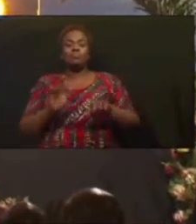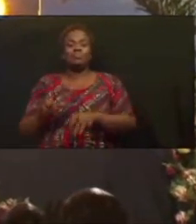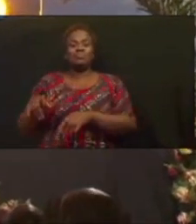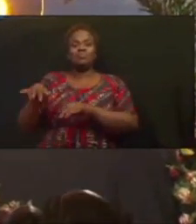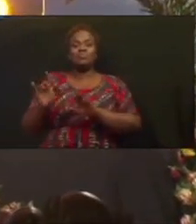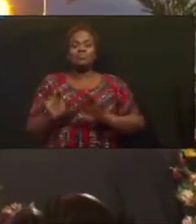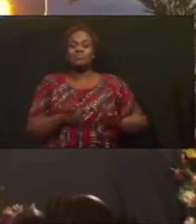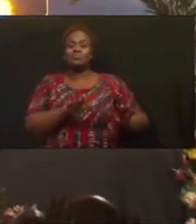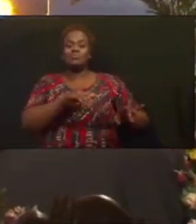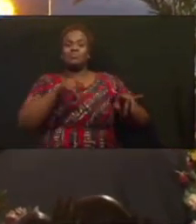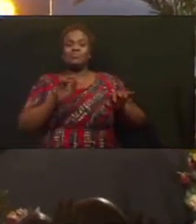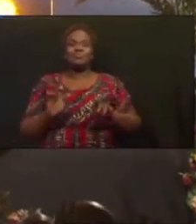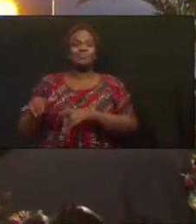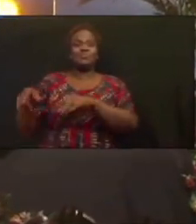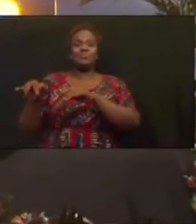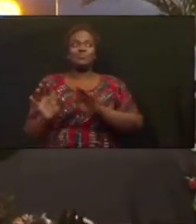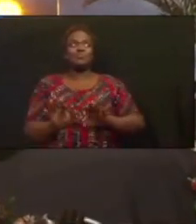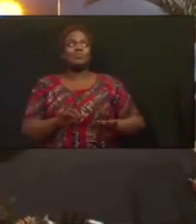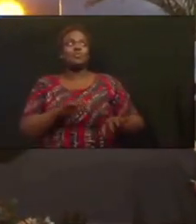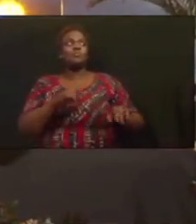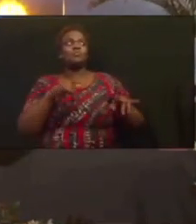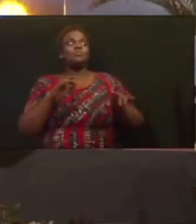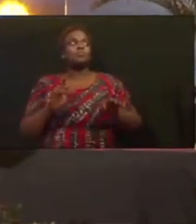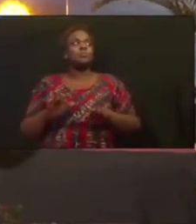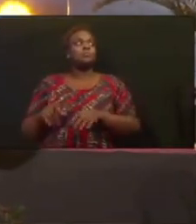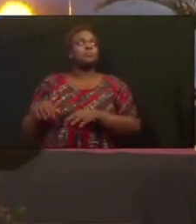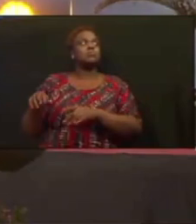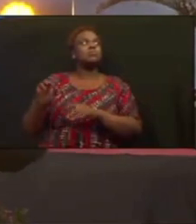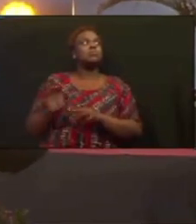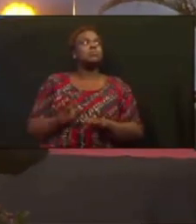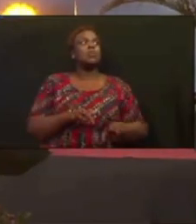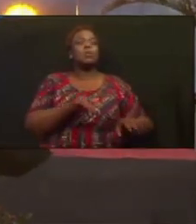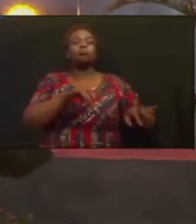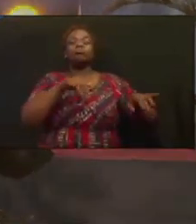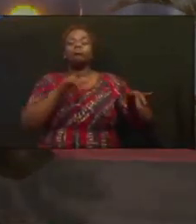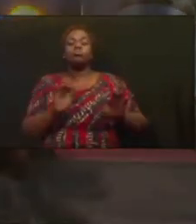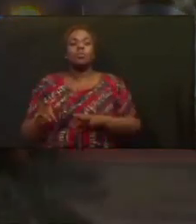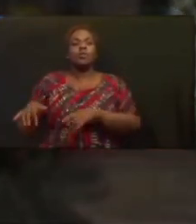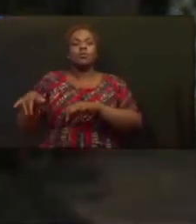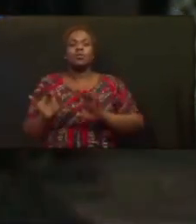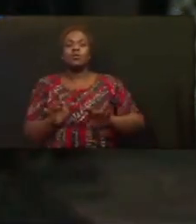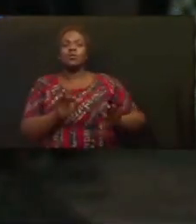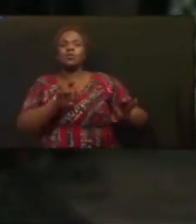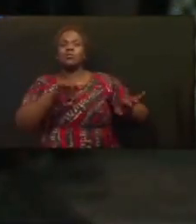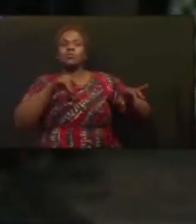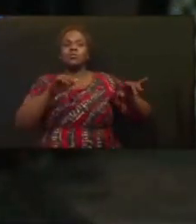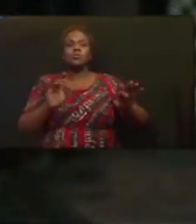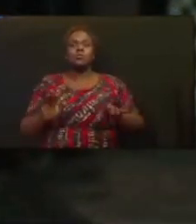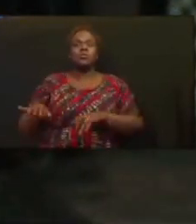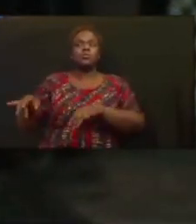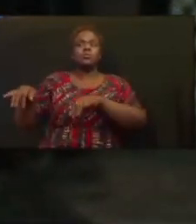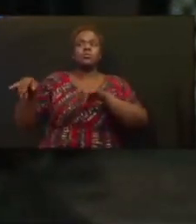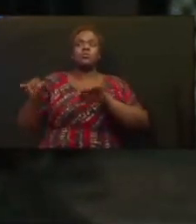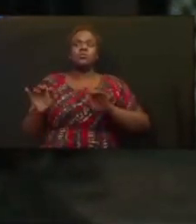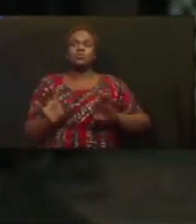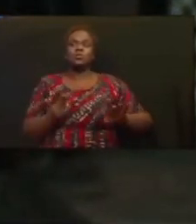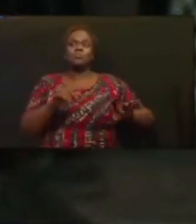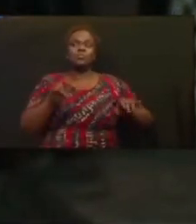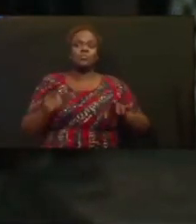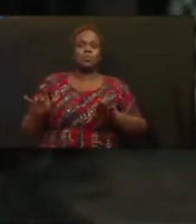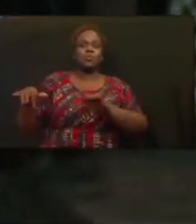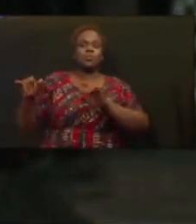ali yo, ali yo, ali ali yo, oh.